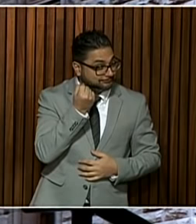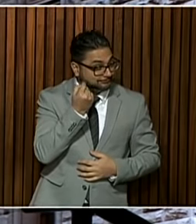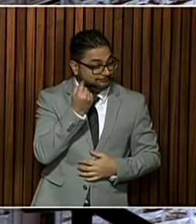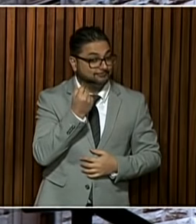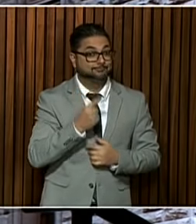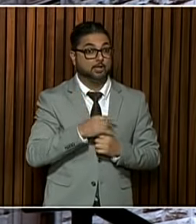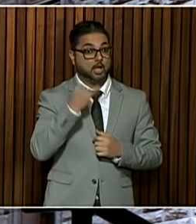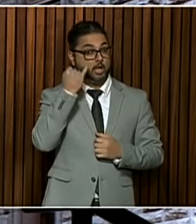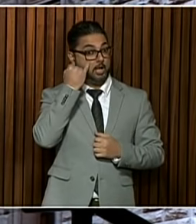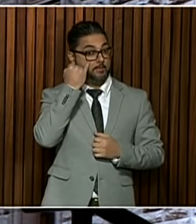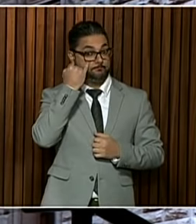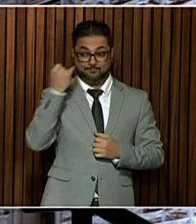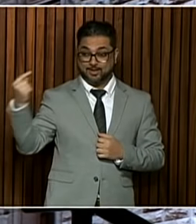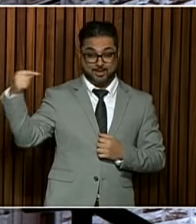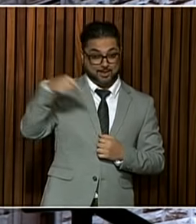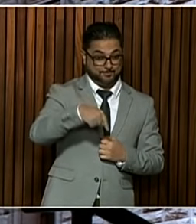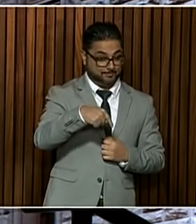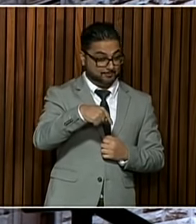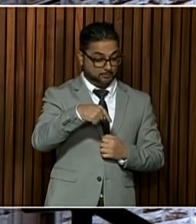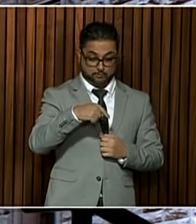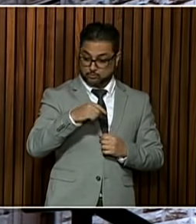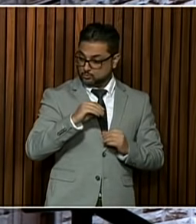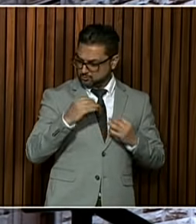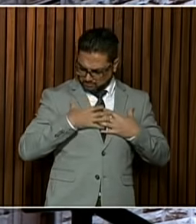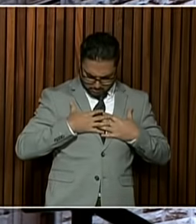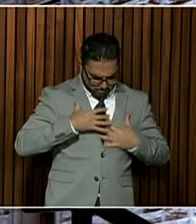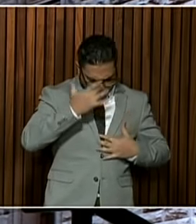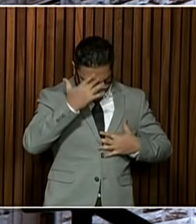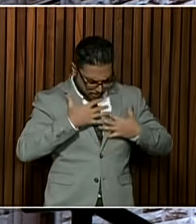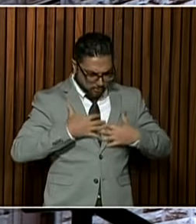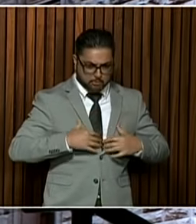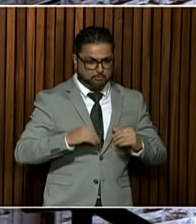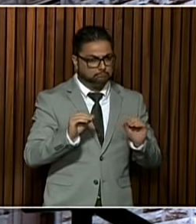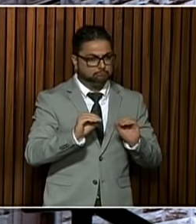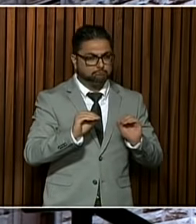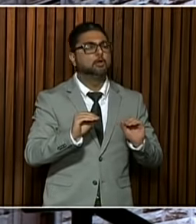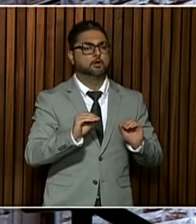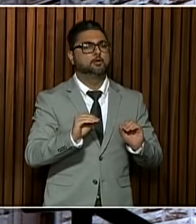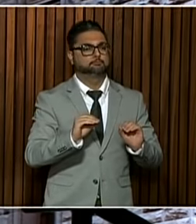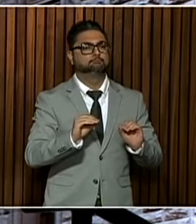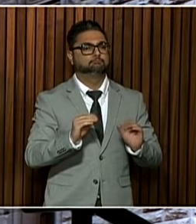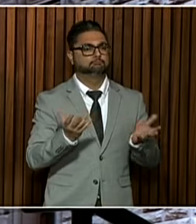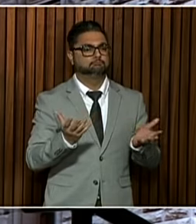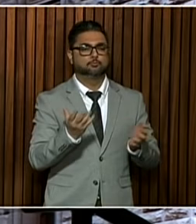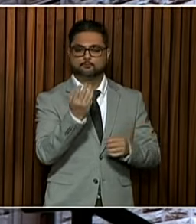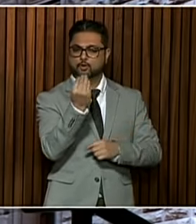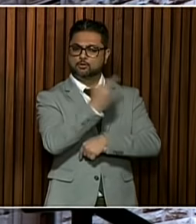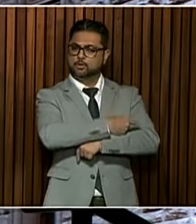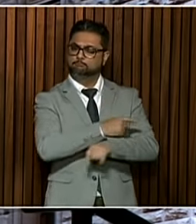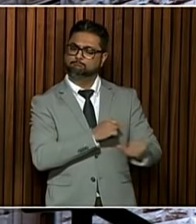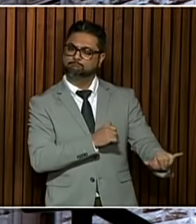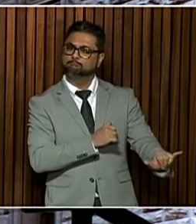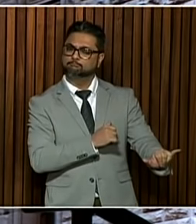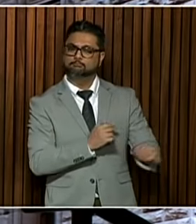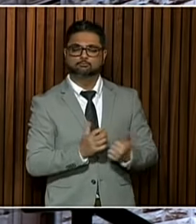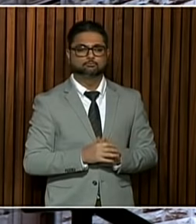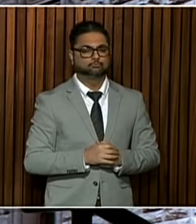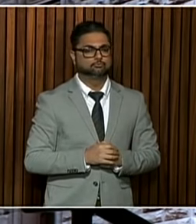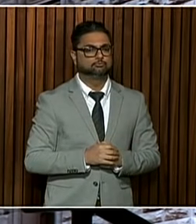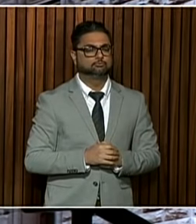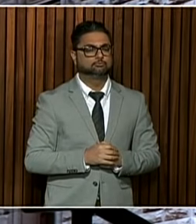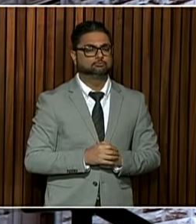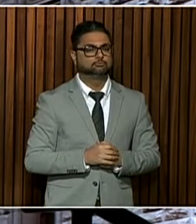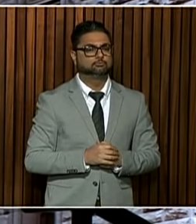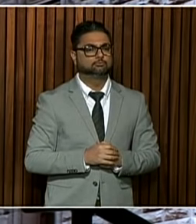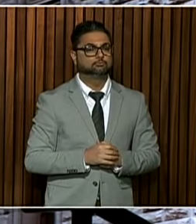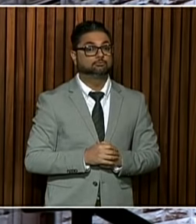be tested if they needed to be, if they develop symptoms, and so that it's coming back in the country, they would need to be informed what's currently going on,